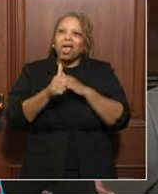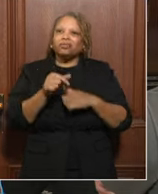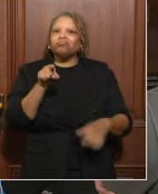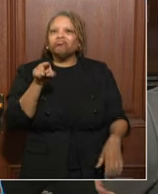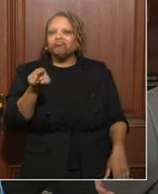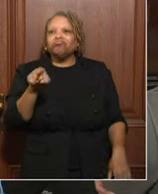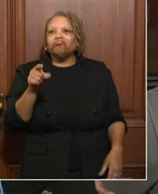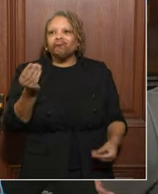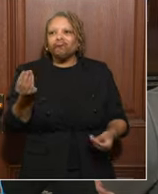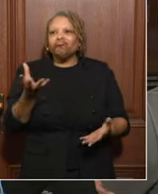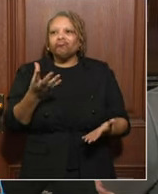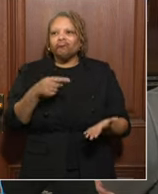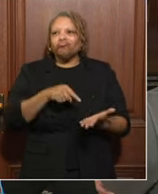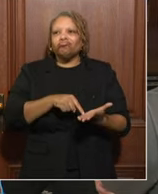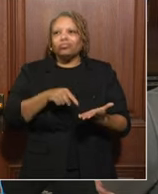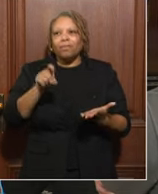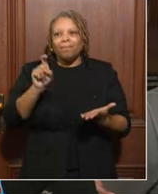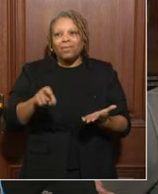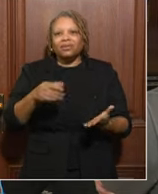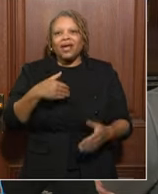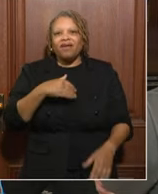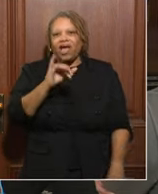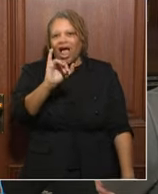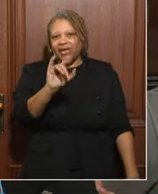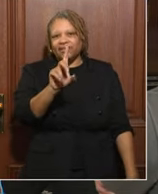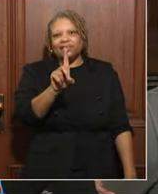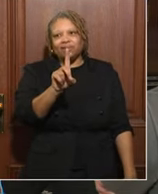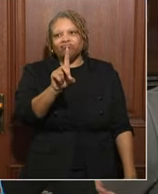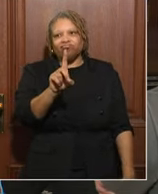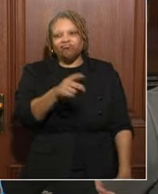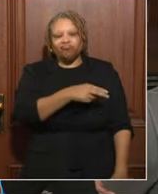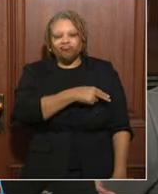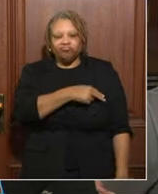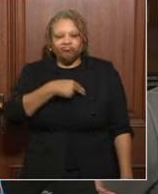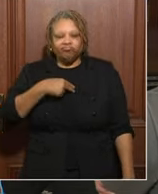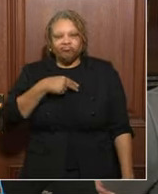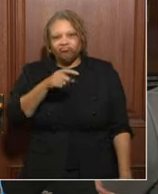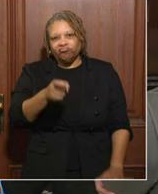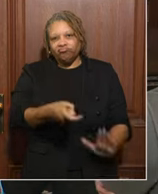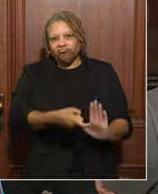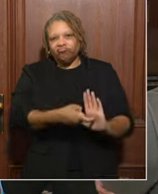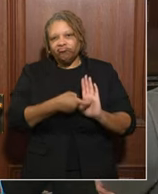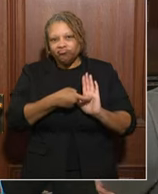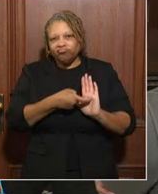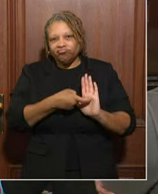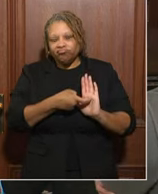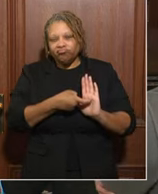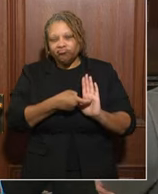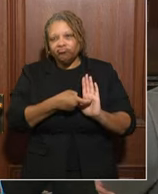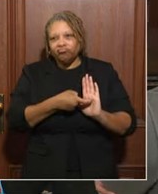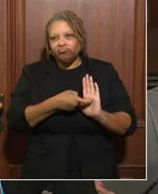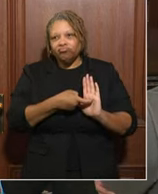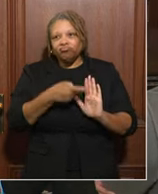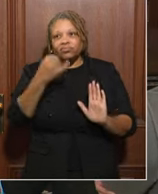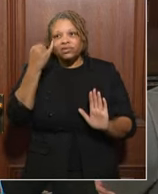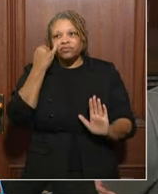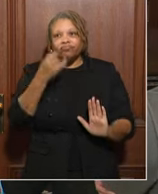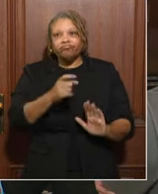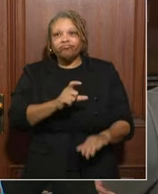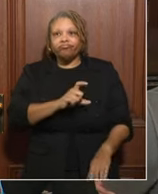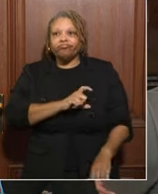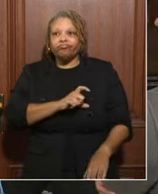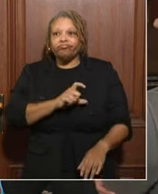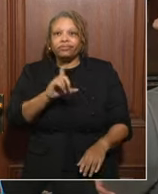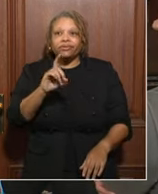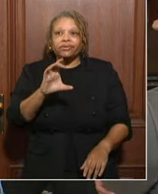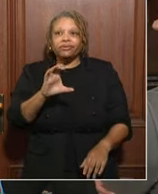requires identification. And so that is our expectation, that any law enforcement officials that are coming to the district are following the law.